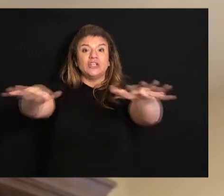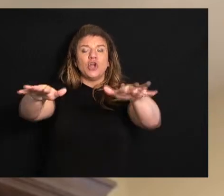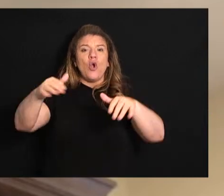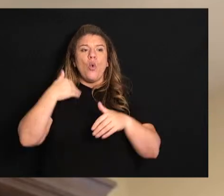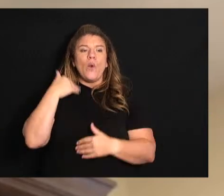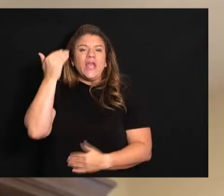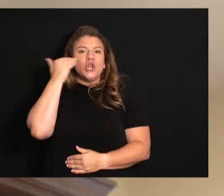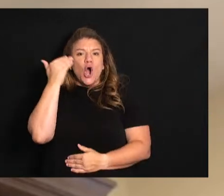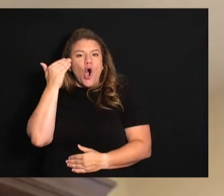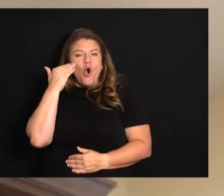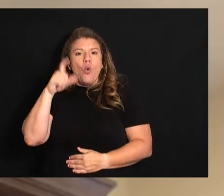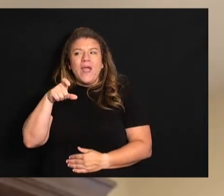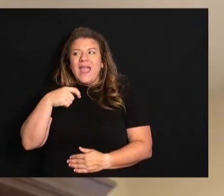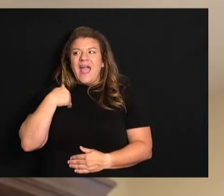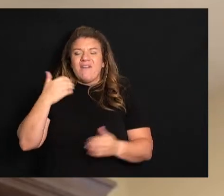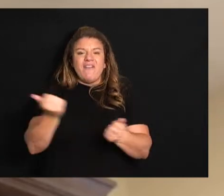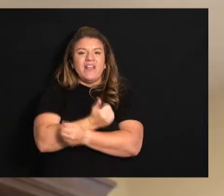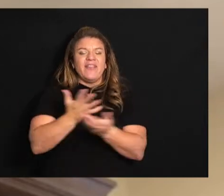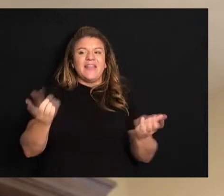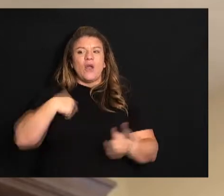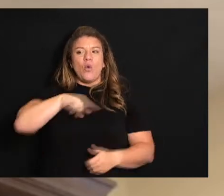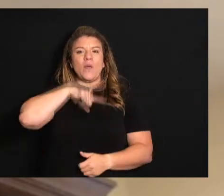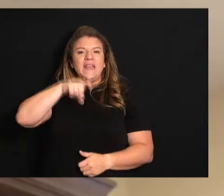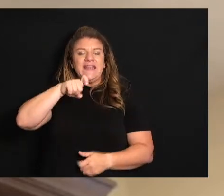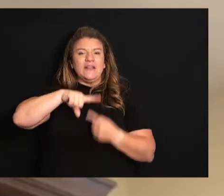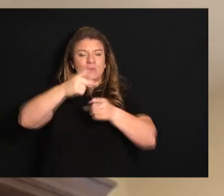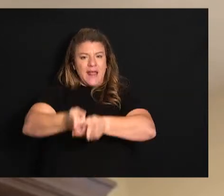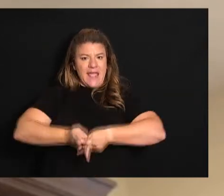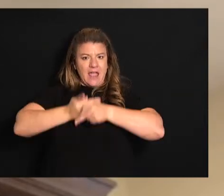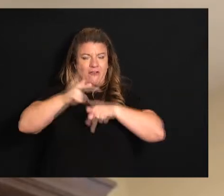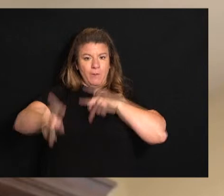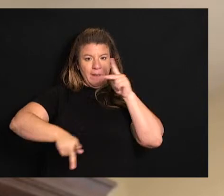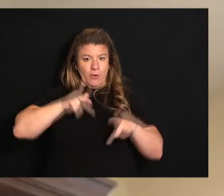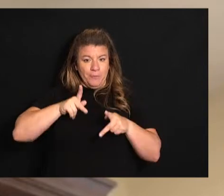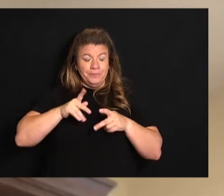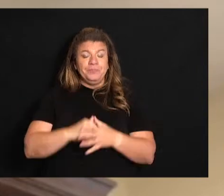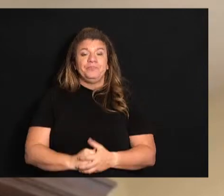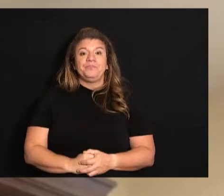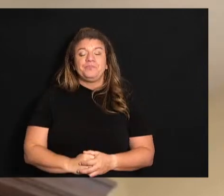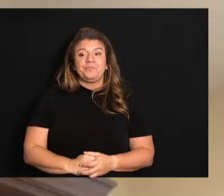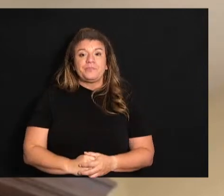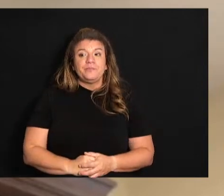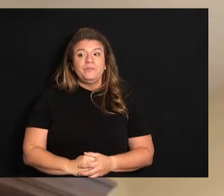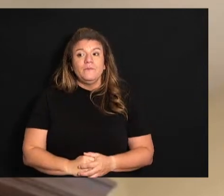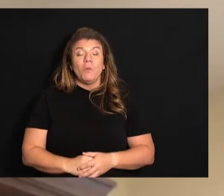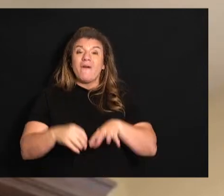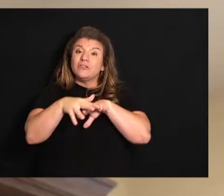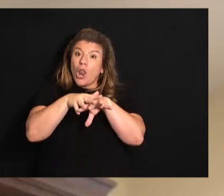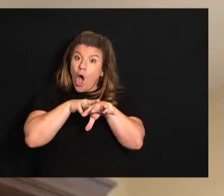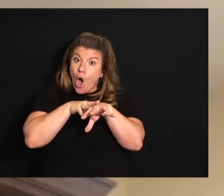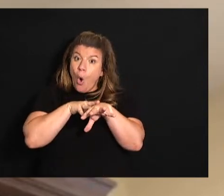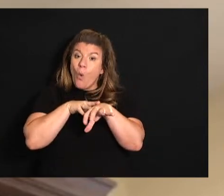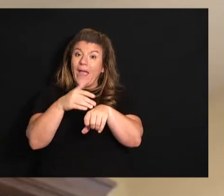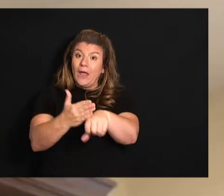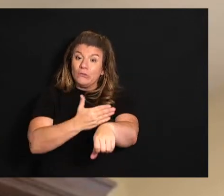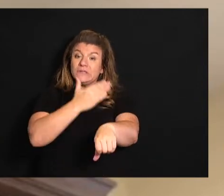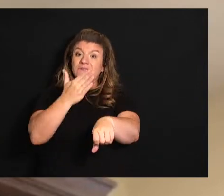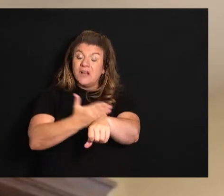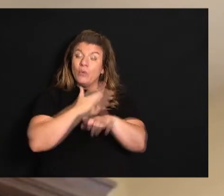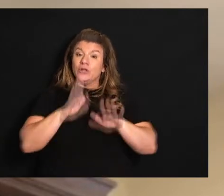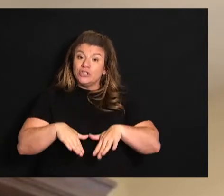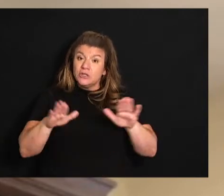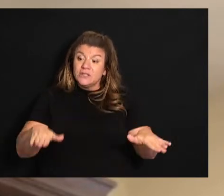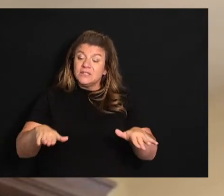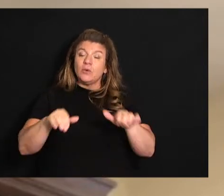we need to take care of our citizens. Very slow uptake in children, so we can continue to press